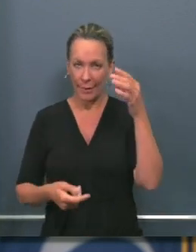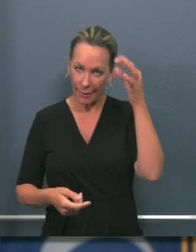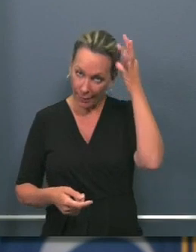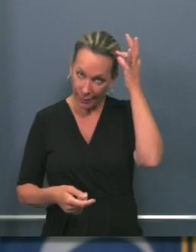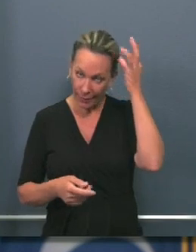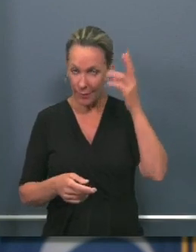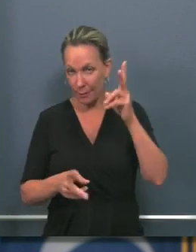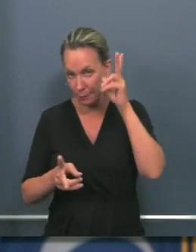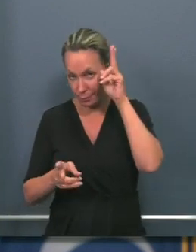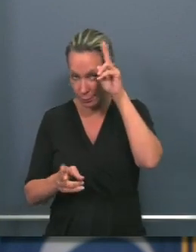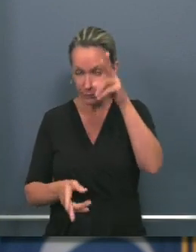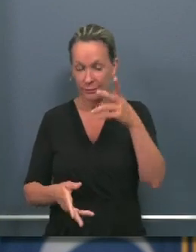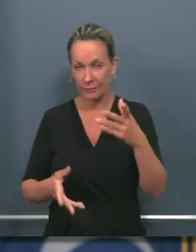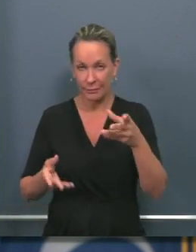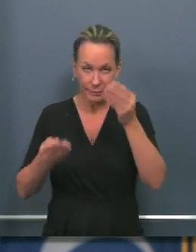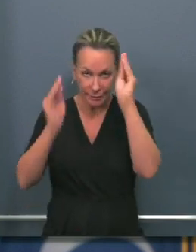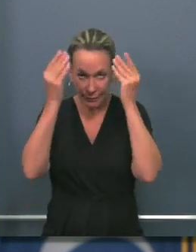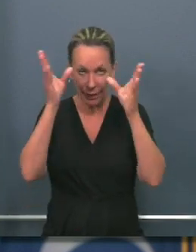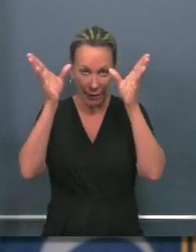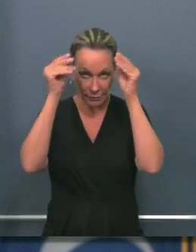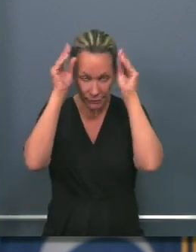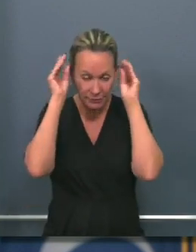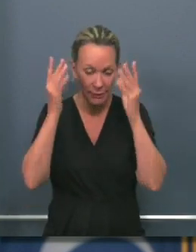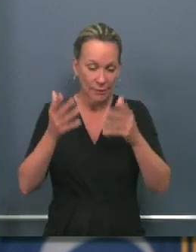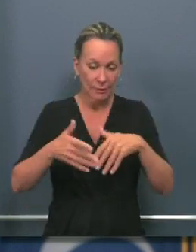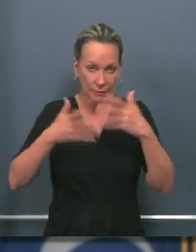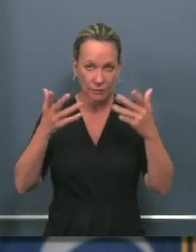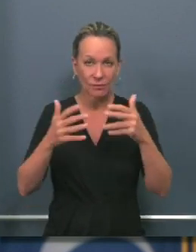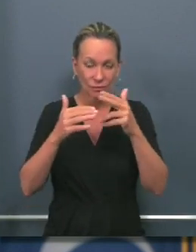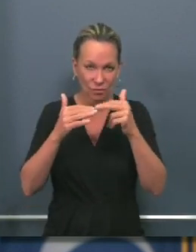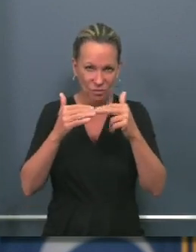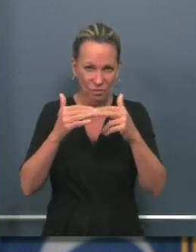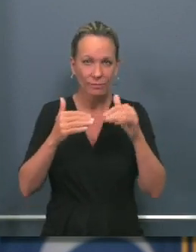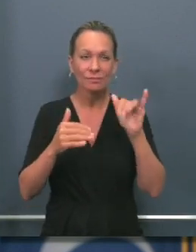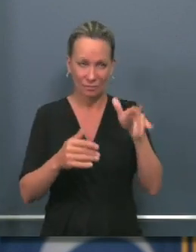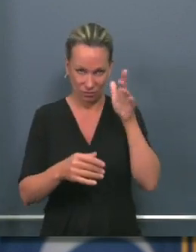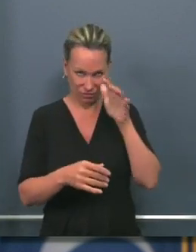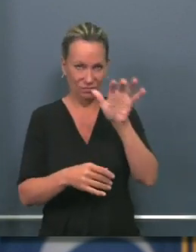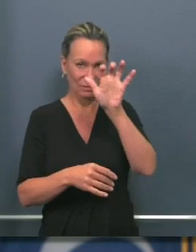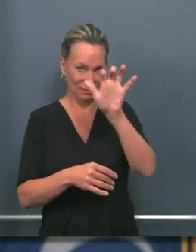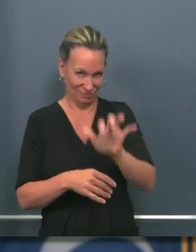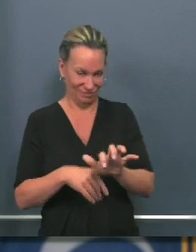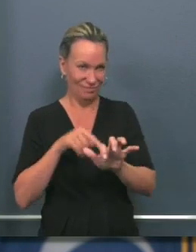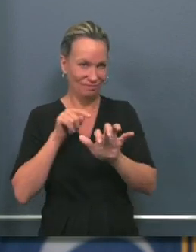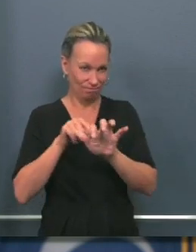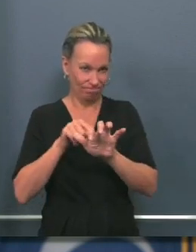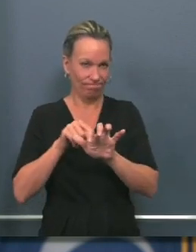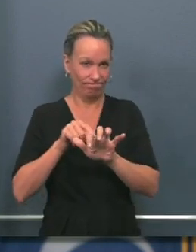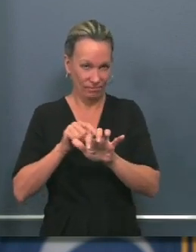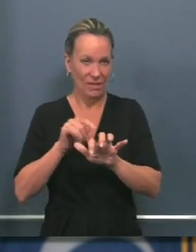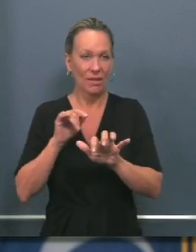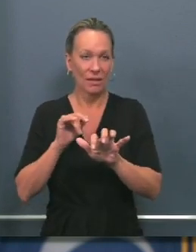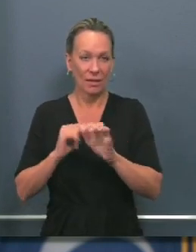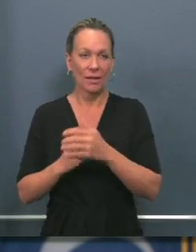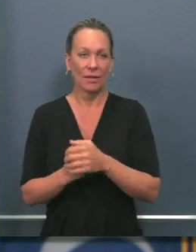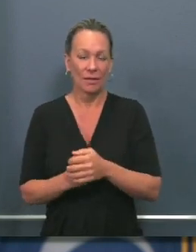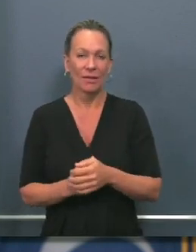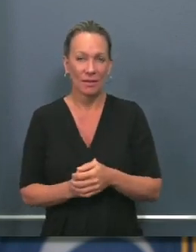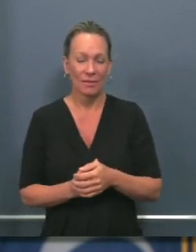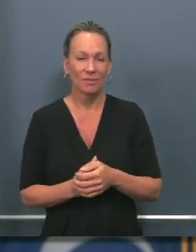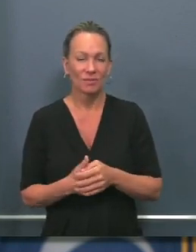days ago. It was actually a collection of barbers, a 6-year-old an 8-year-old and a 10-year-old